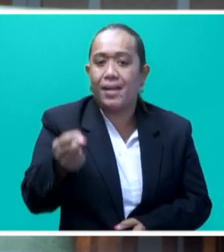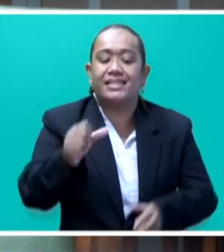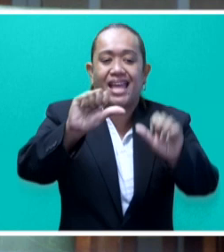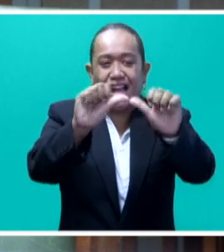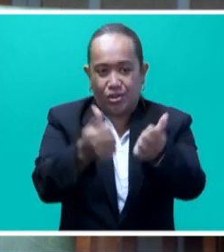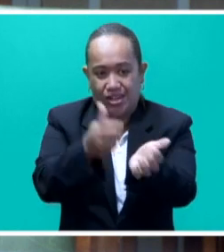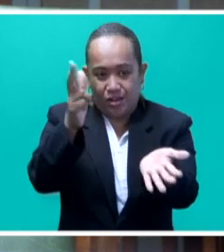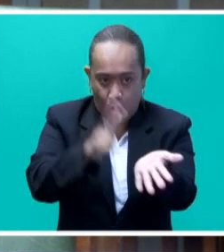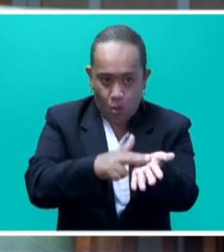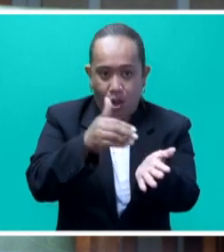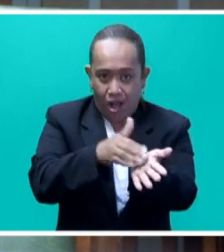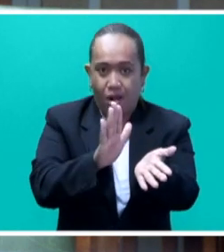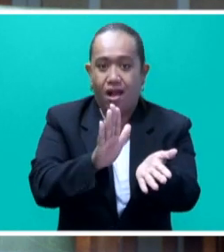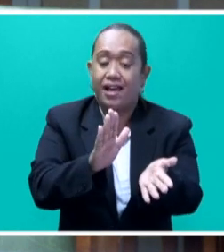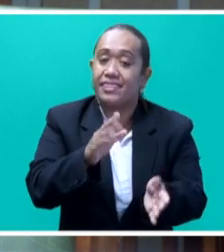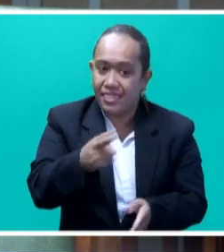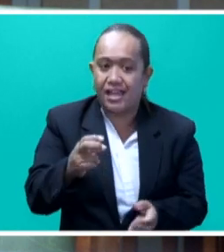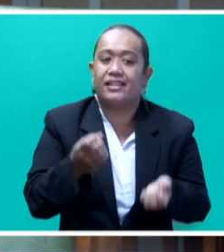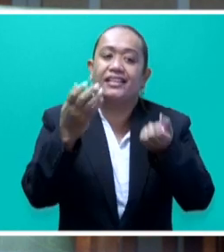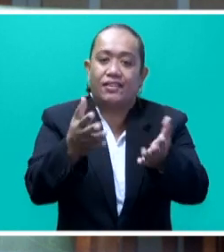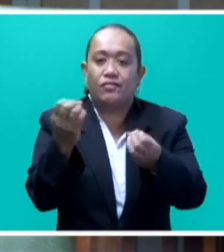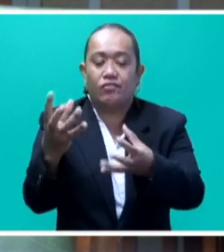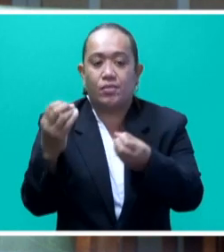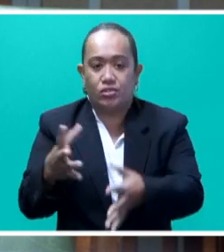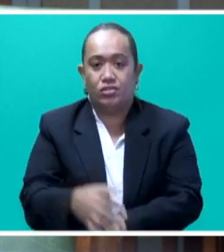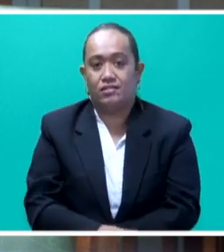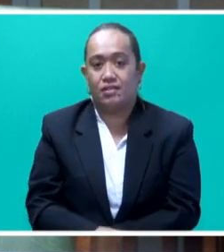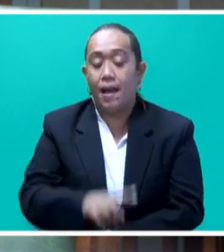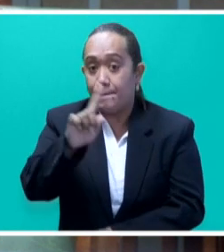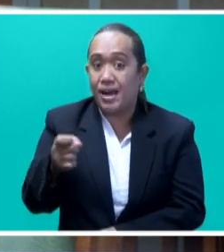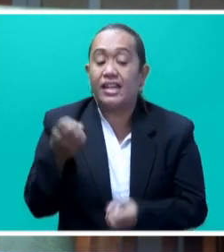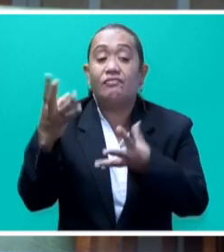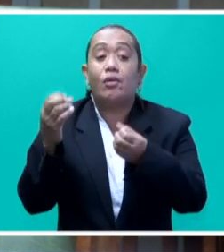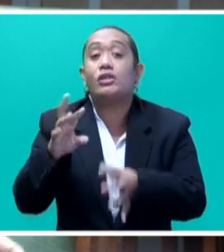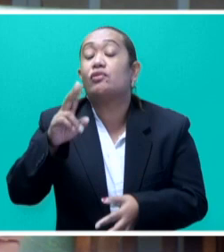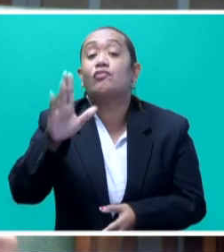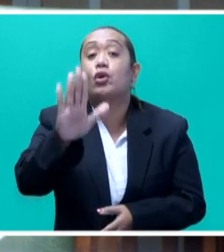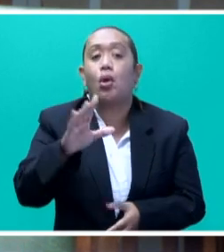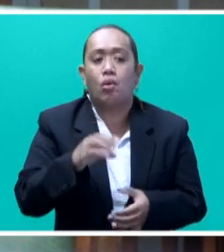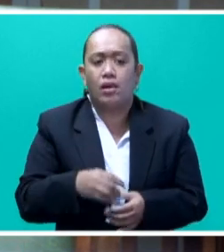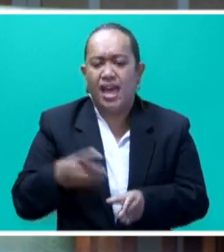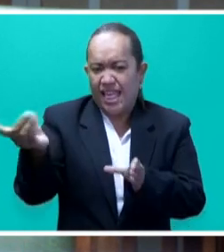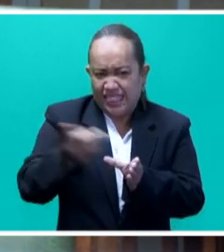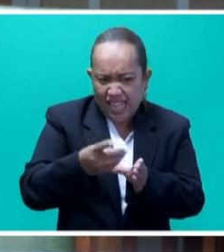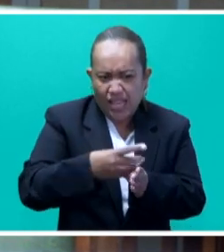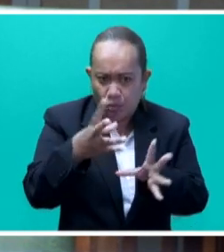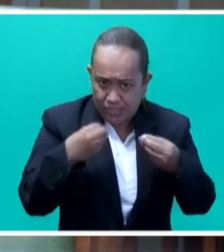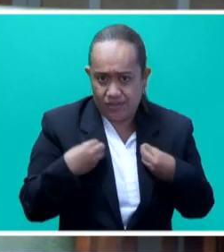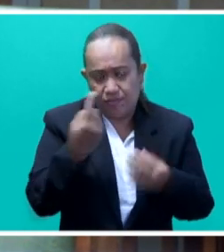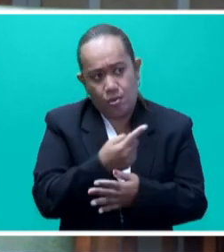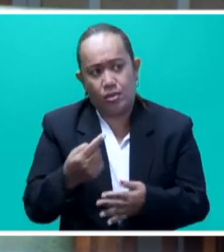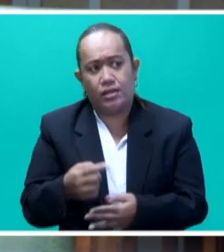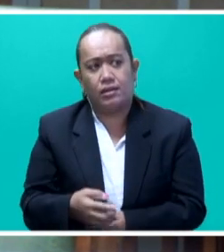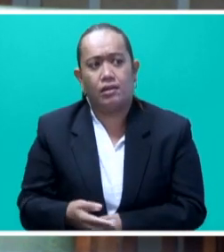identity of the person for the sole reason to provide the correct service. There's no taking of data as such. In fact, all the members